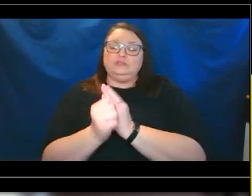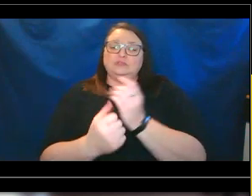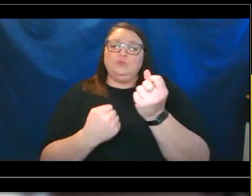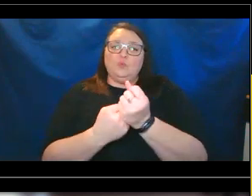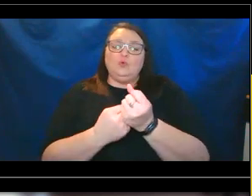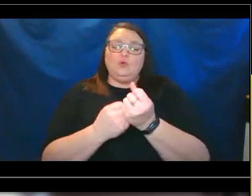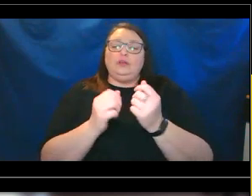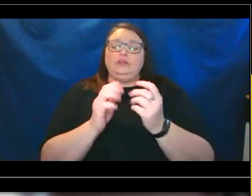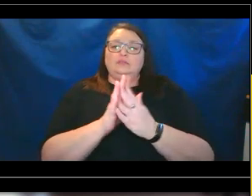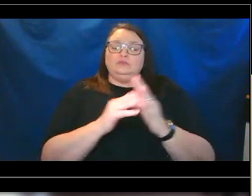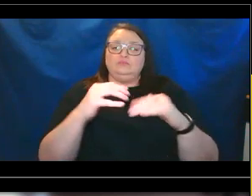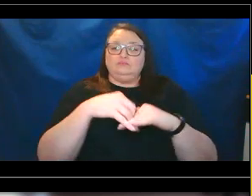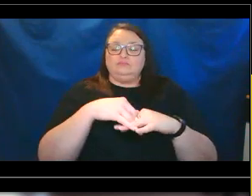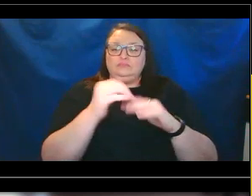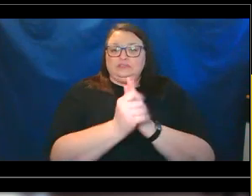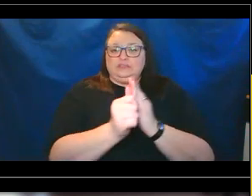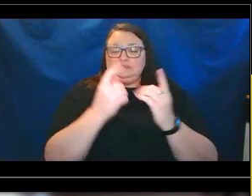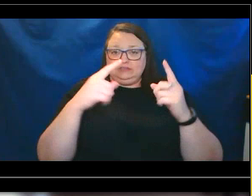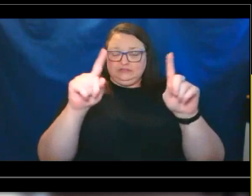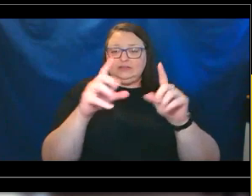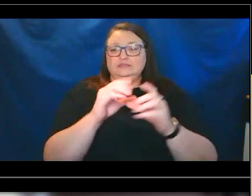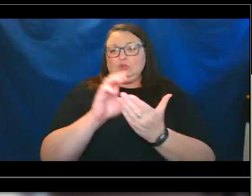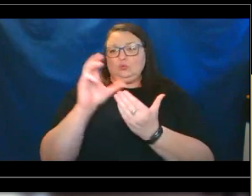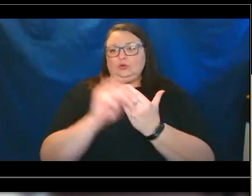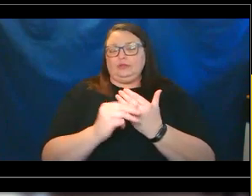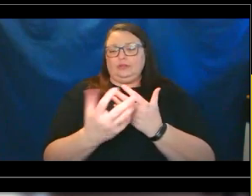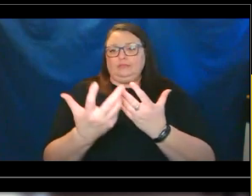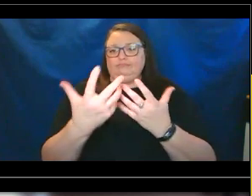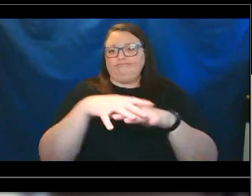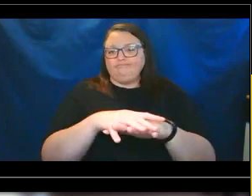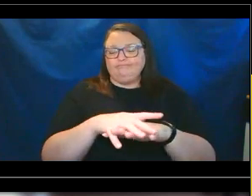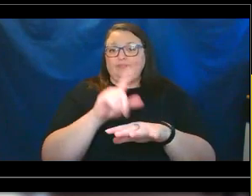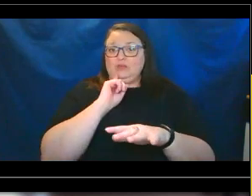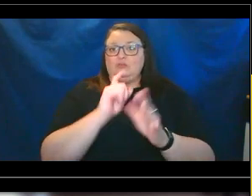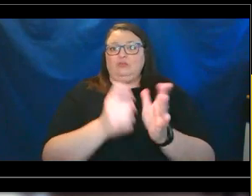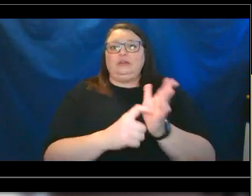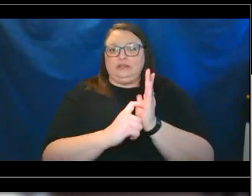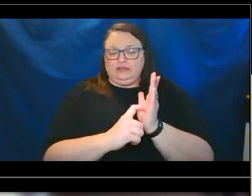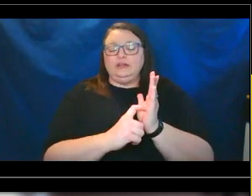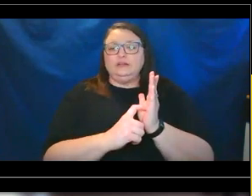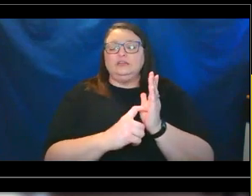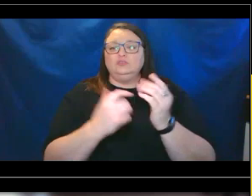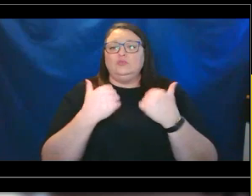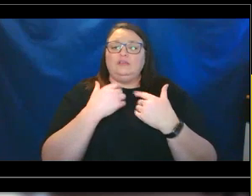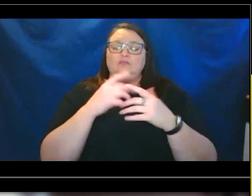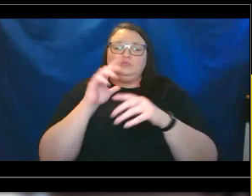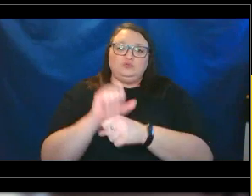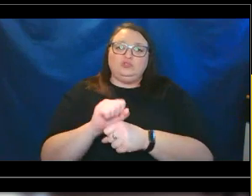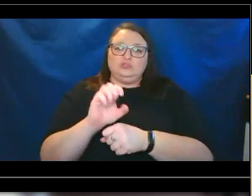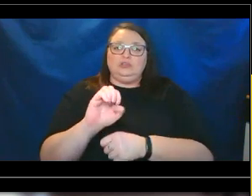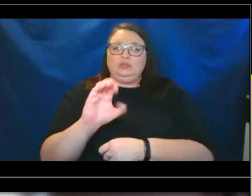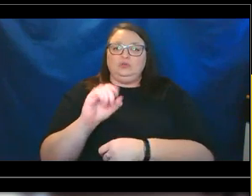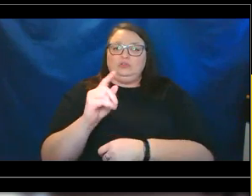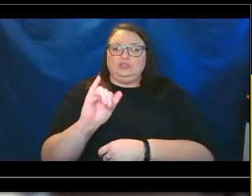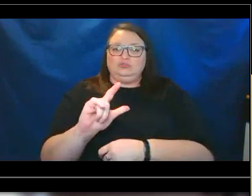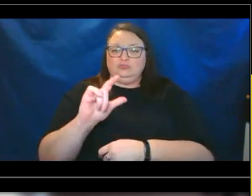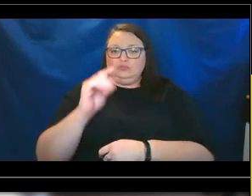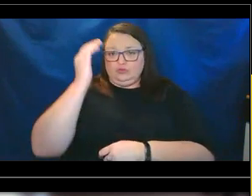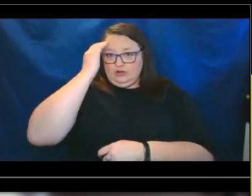these critical curriculum integrations that are needed, of bringing traditional ecological knowledge, of bringing